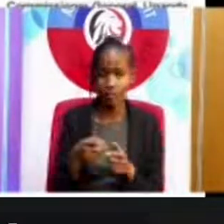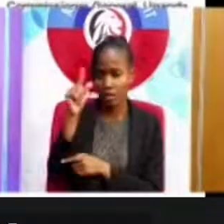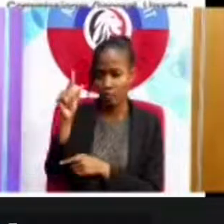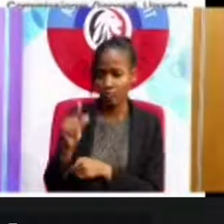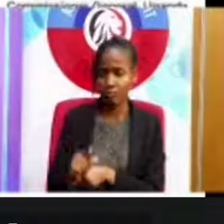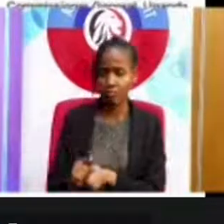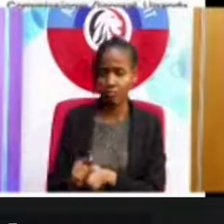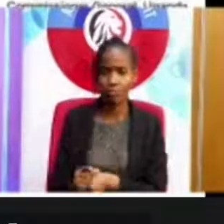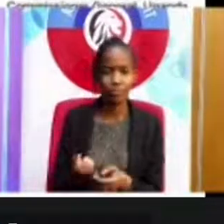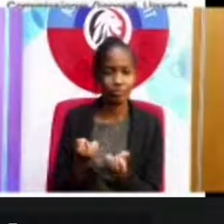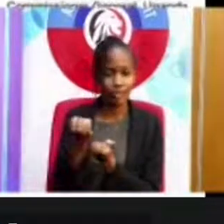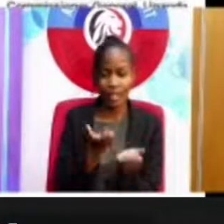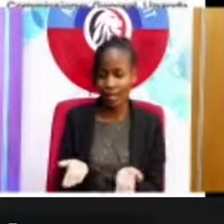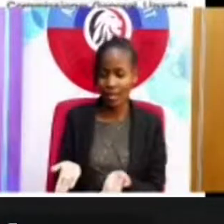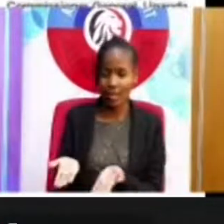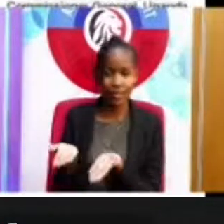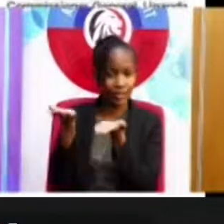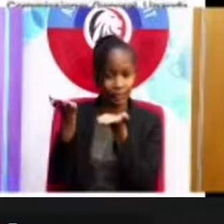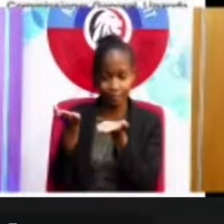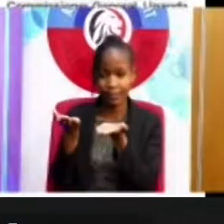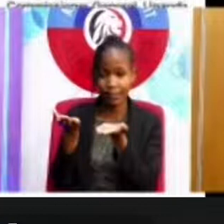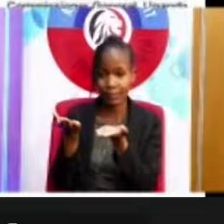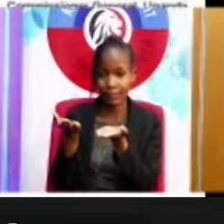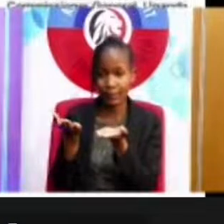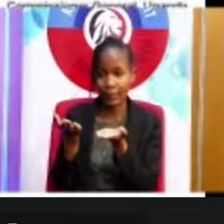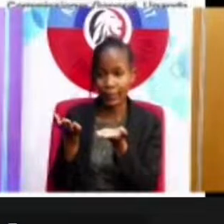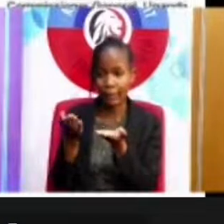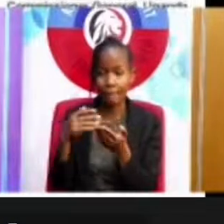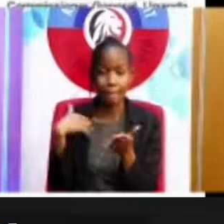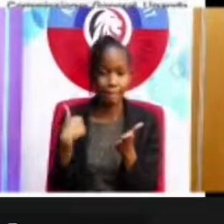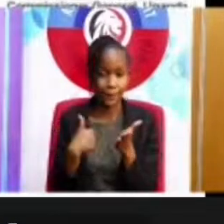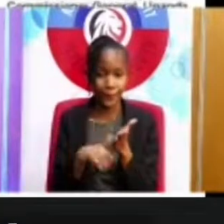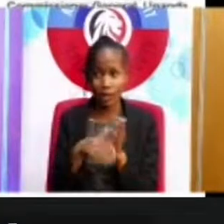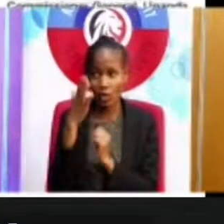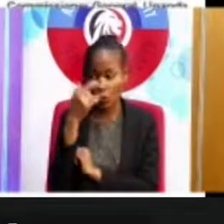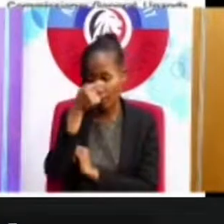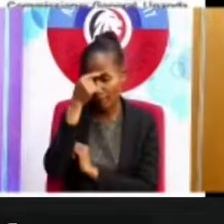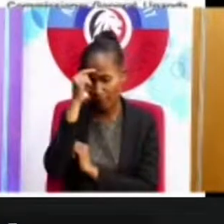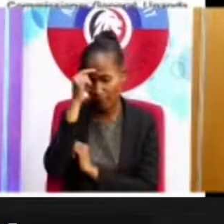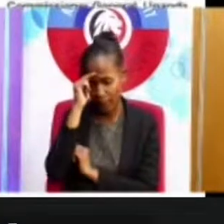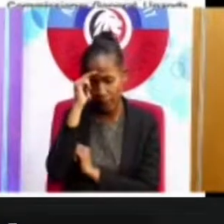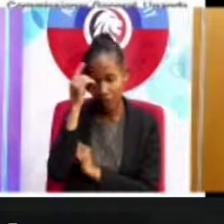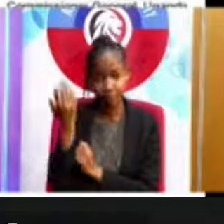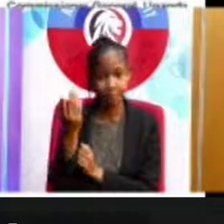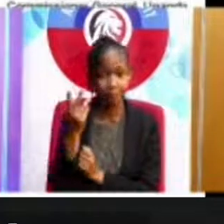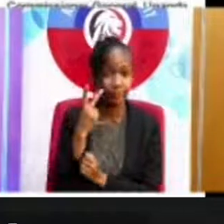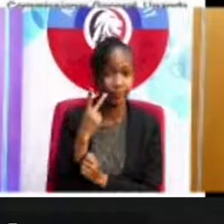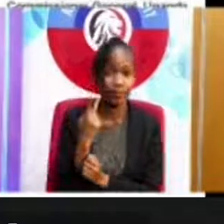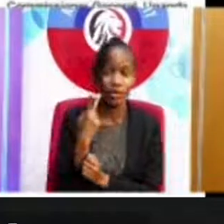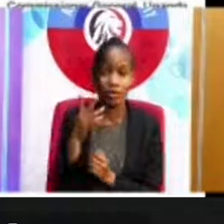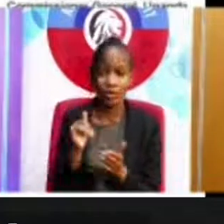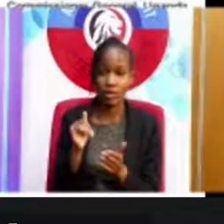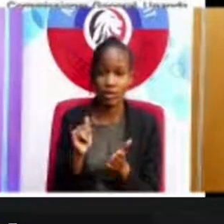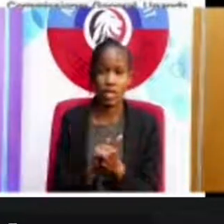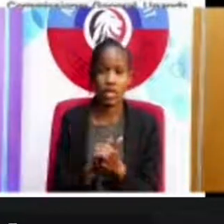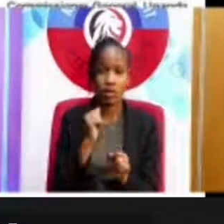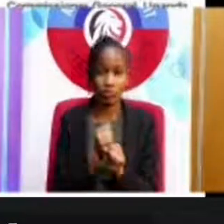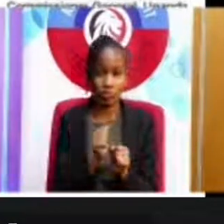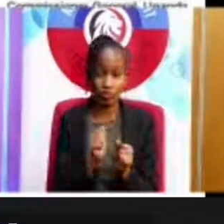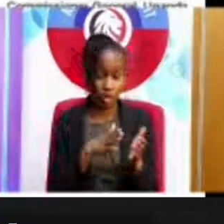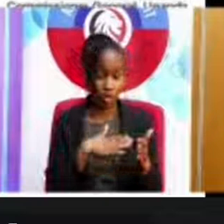the non-tariff barriers, because we found strength in dealing with our neighbors. And I want to